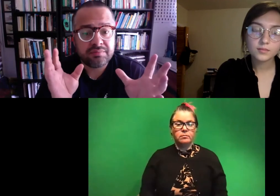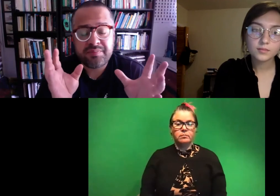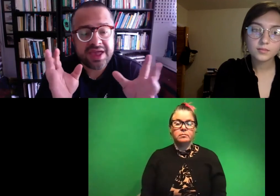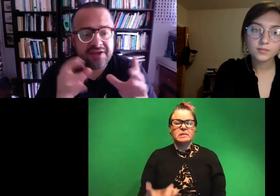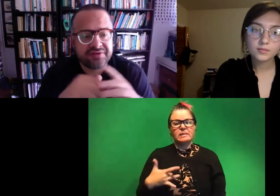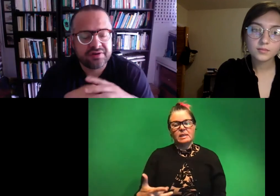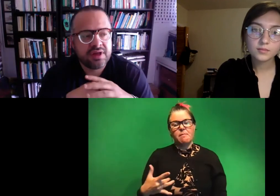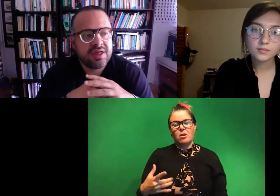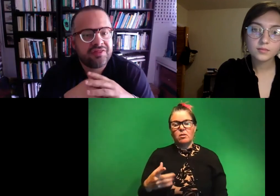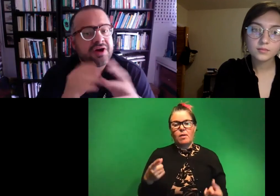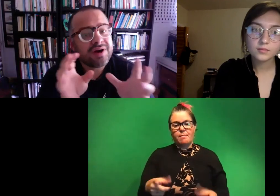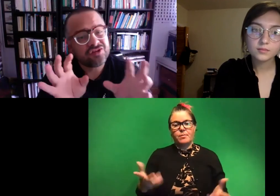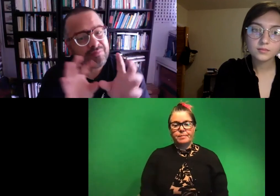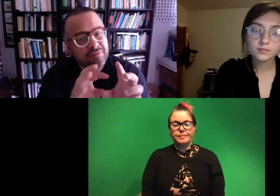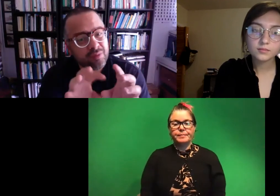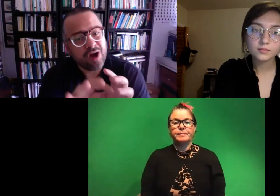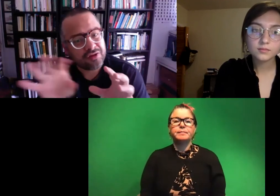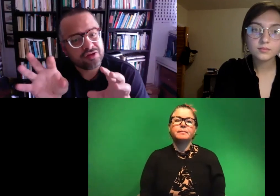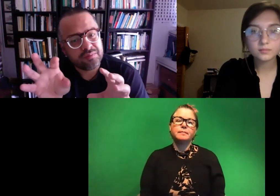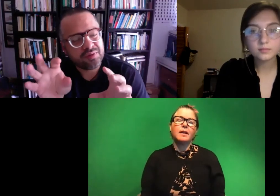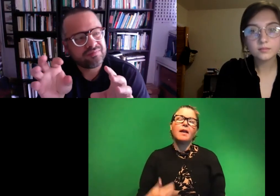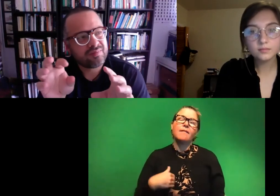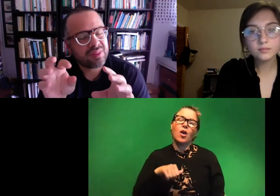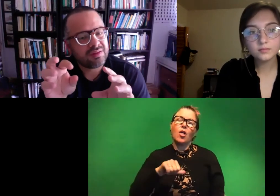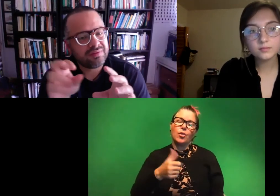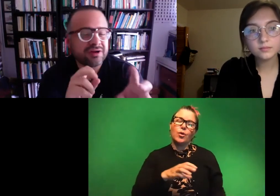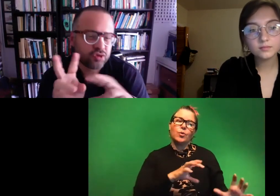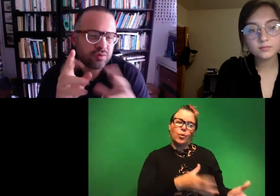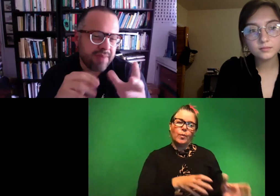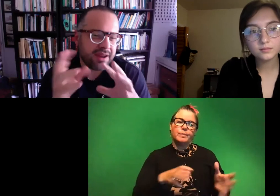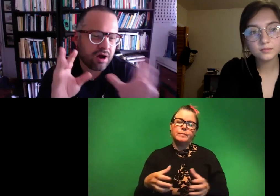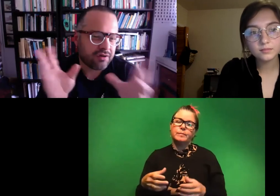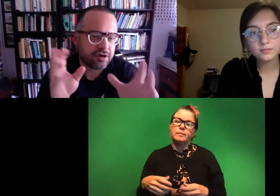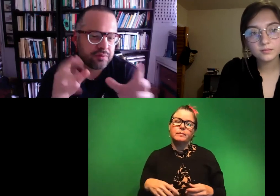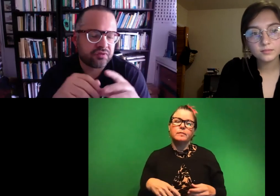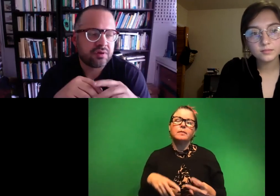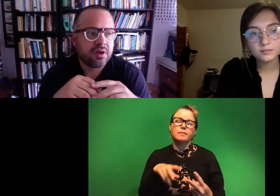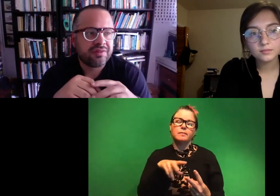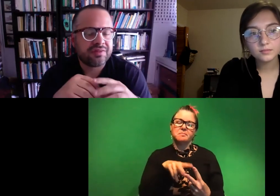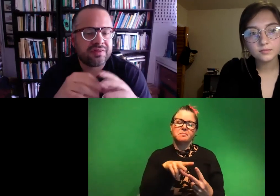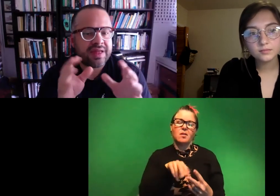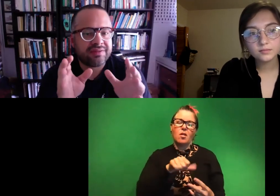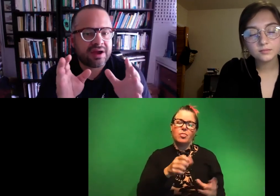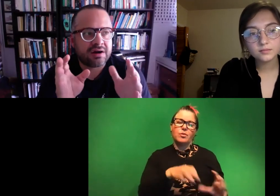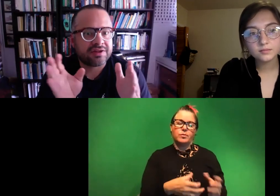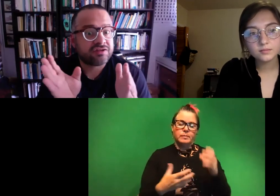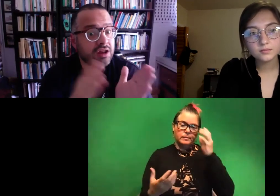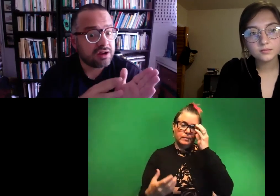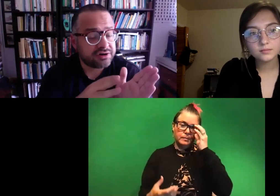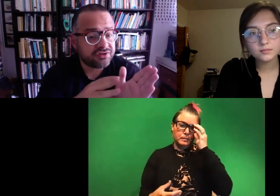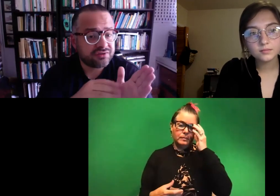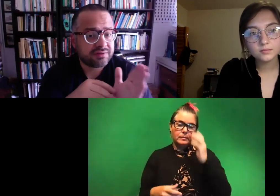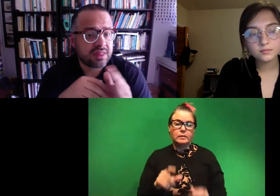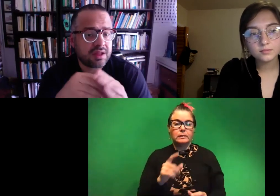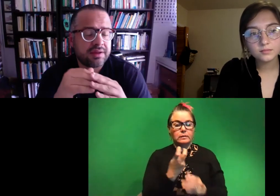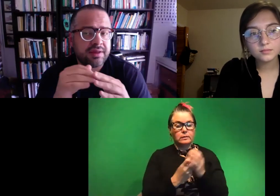typical behavior. There are some other group. There are two main other groups that are the